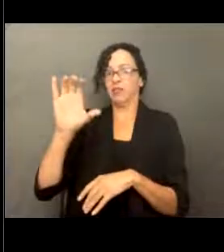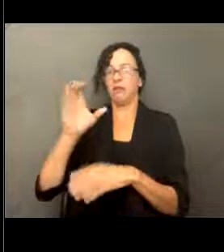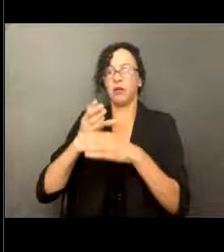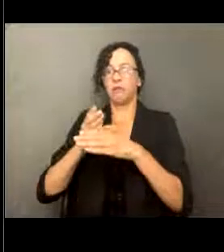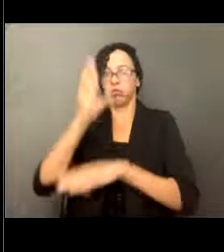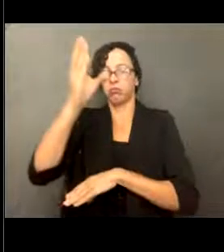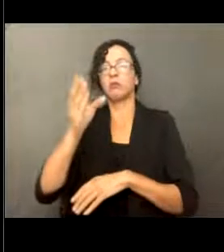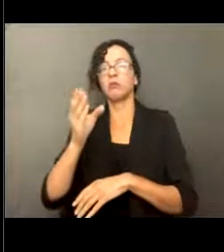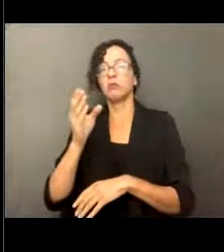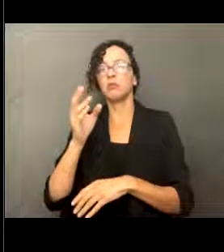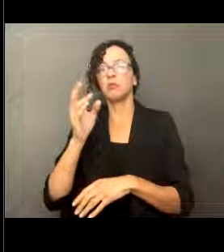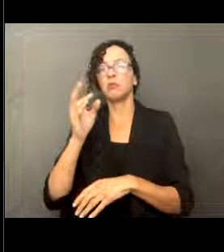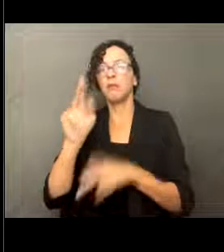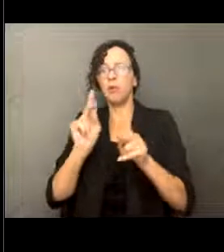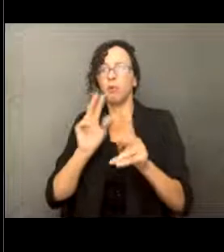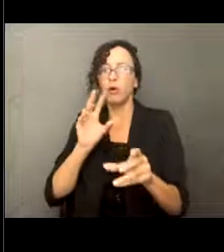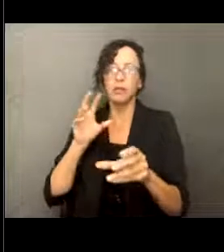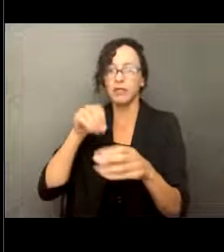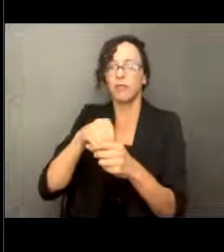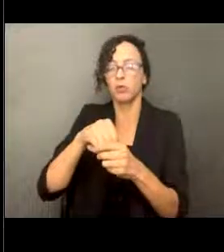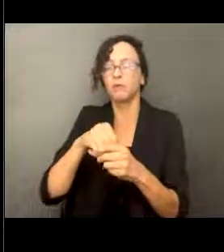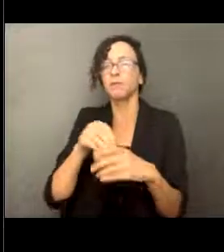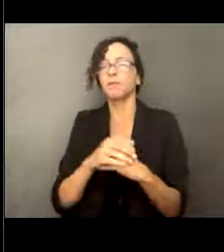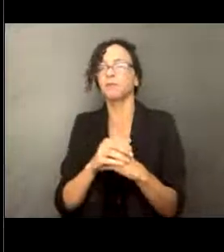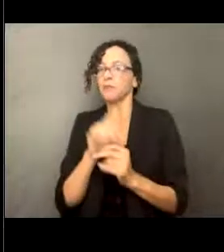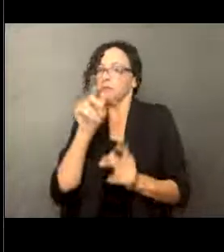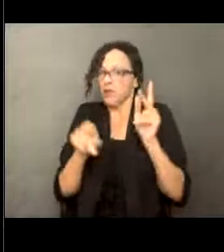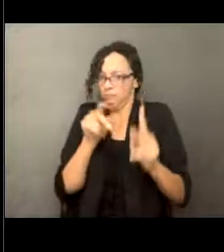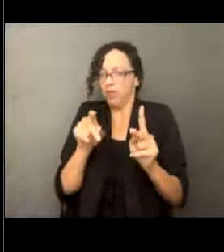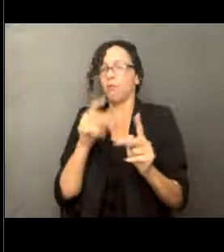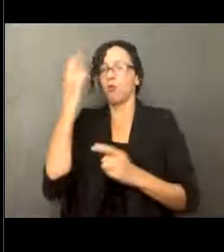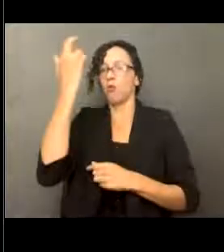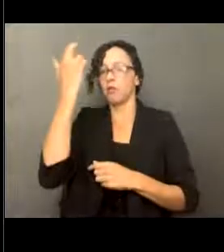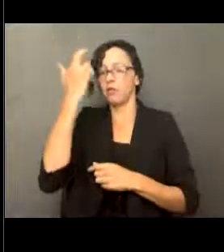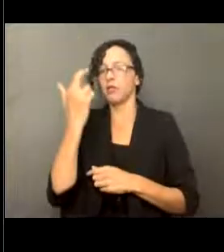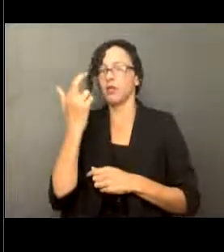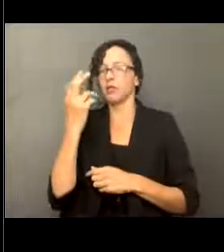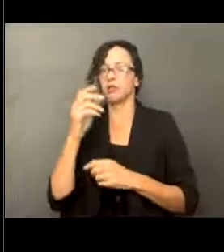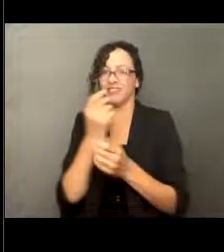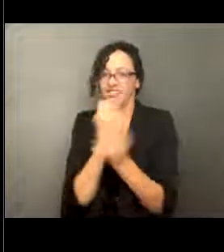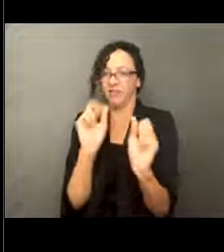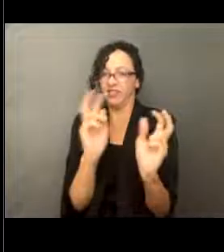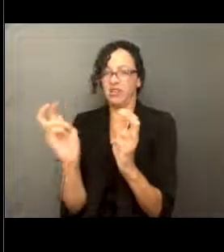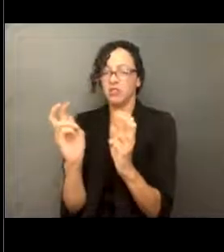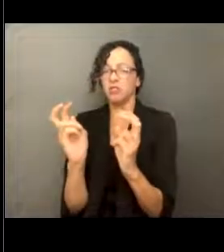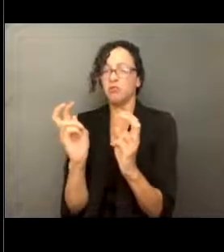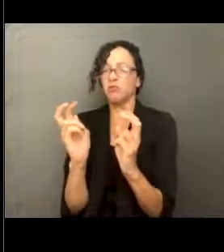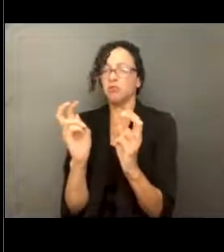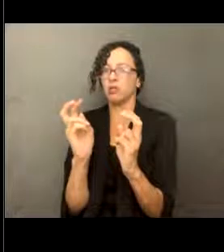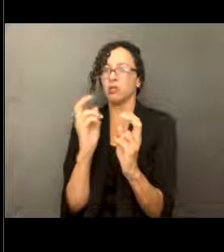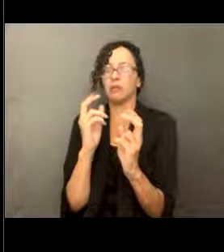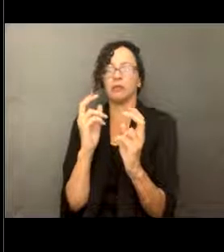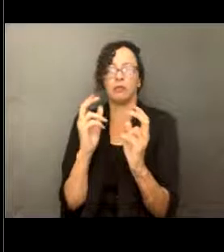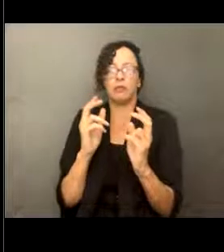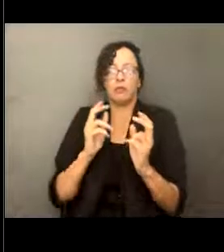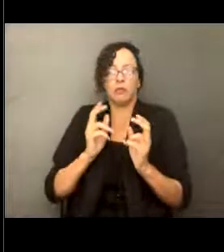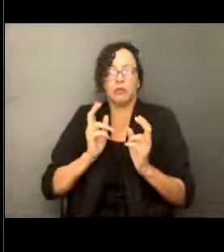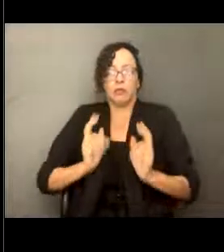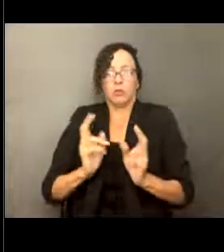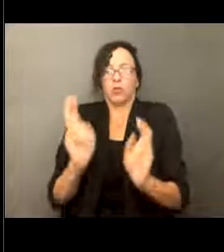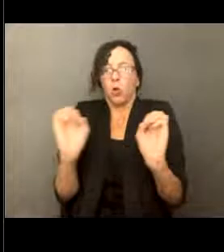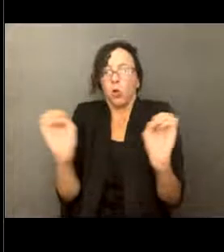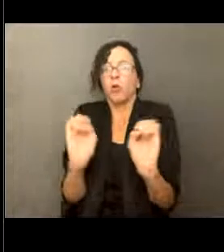realize how urgent the issues around safety are for our state. Again, thankful to many people who are participating in